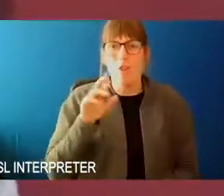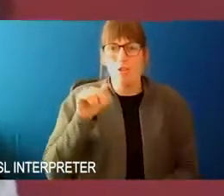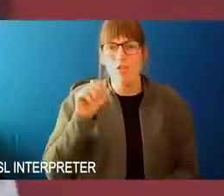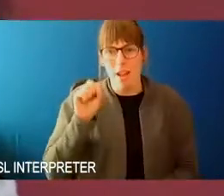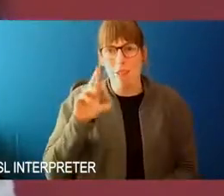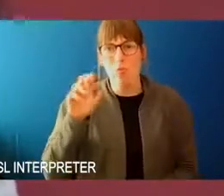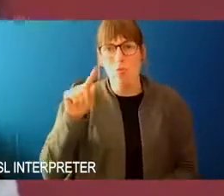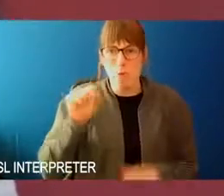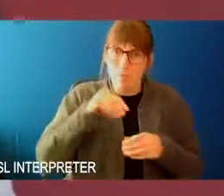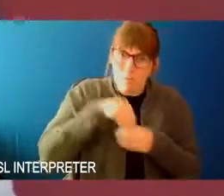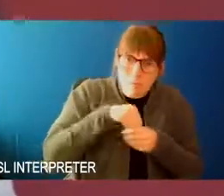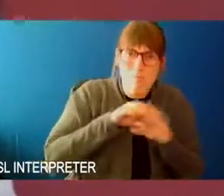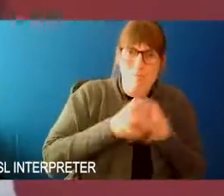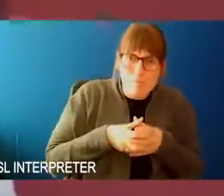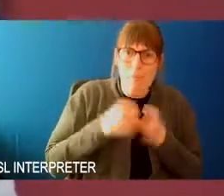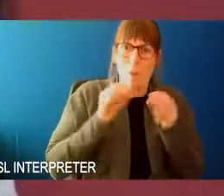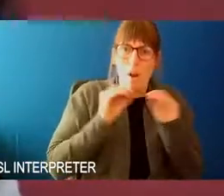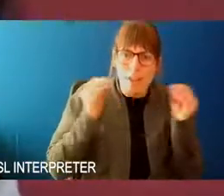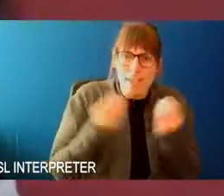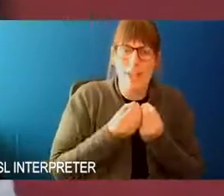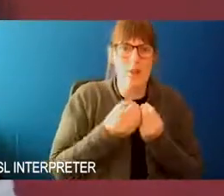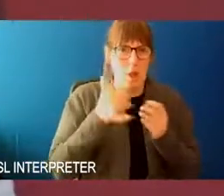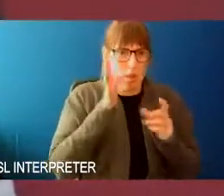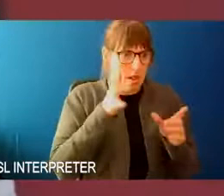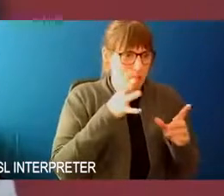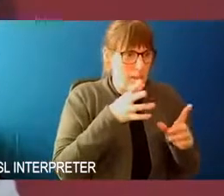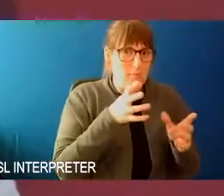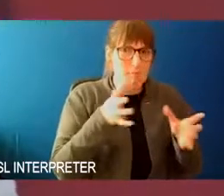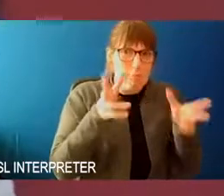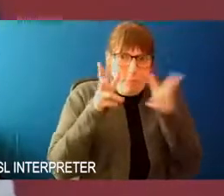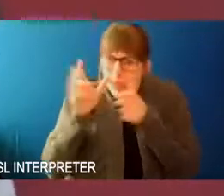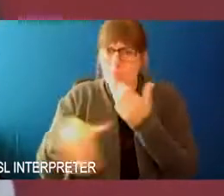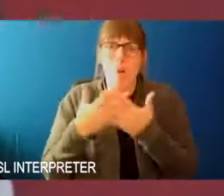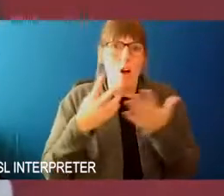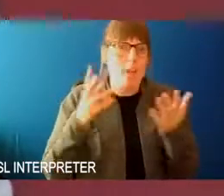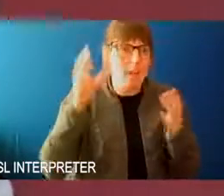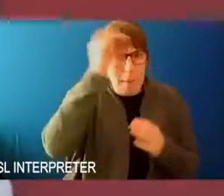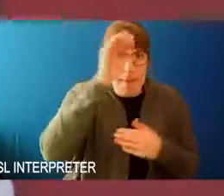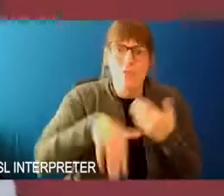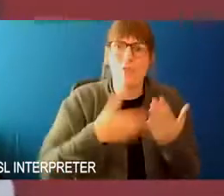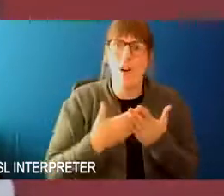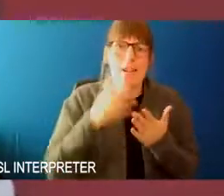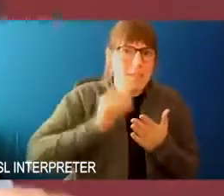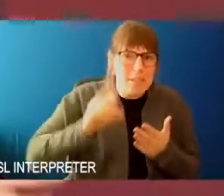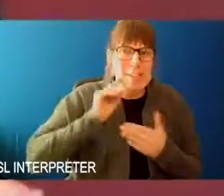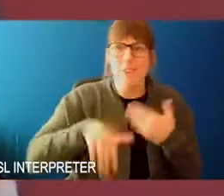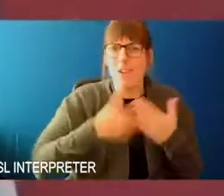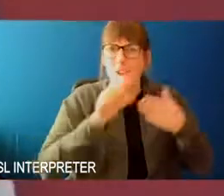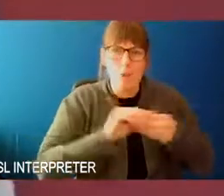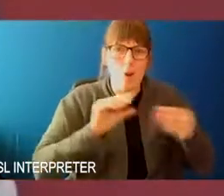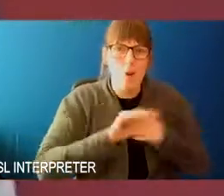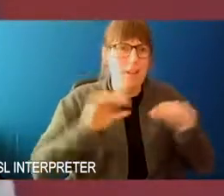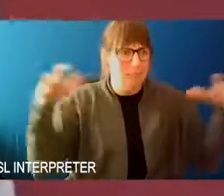disability movement, is through grassroots platforms, is through platforms that vocalize unique voices and all geared towards